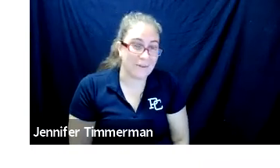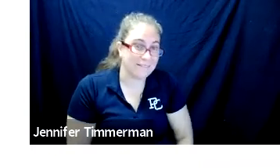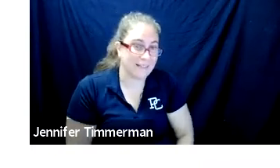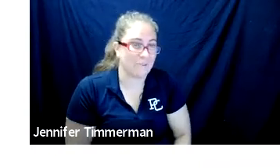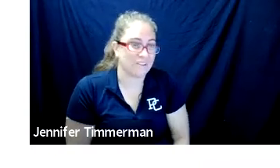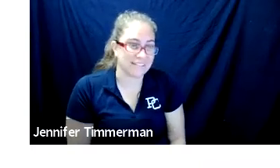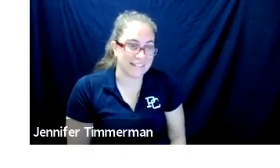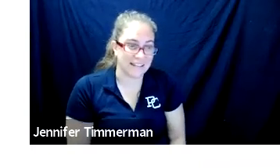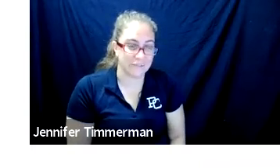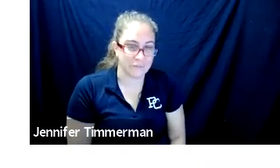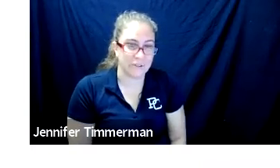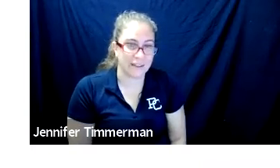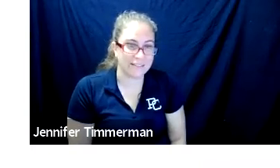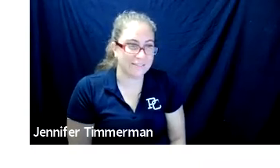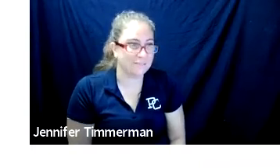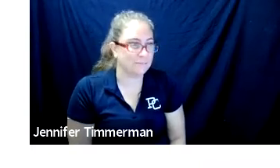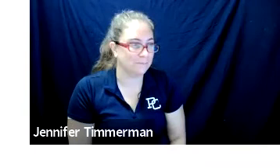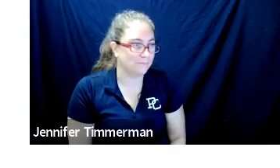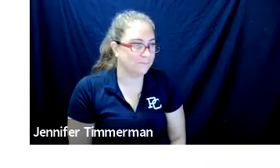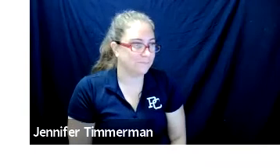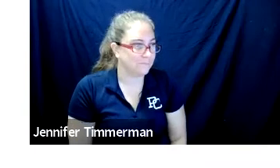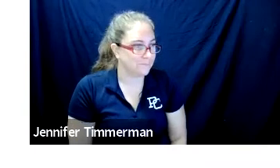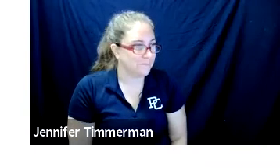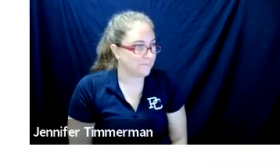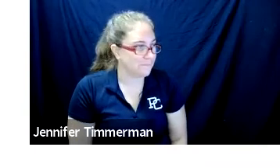Does anyone else have questions I can answer for you guys?